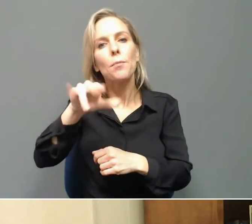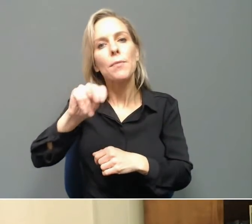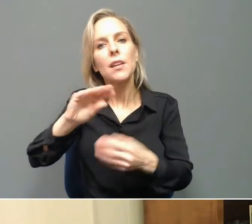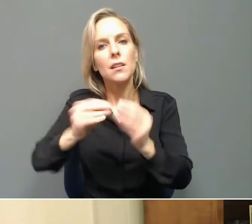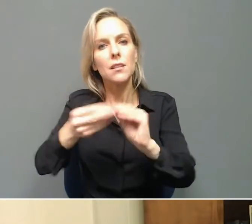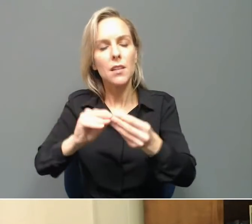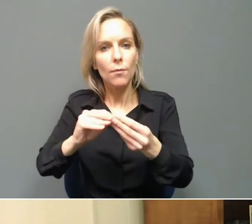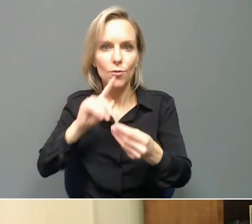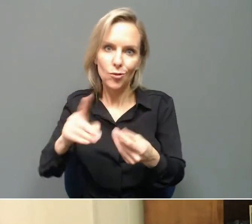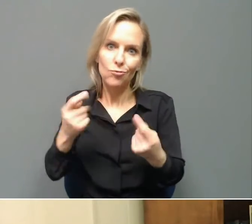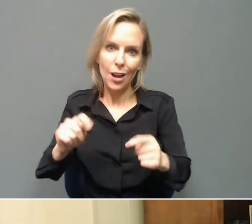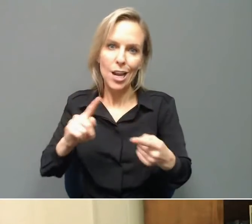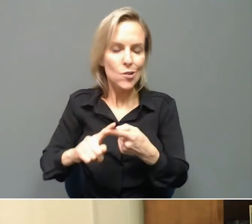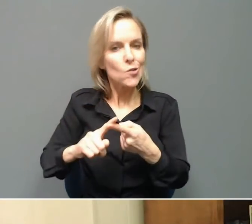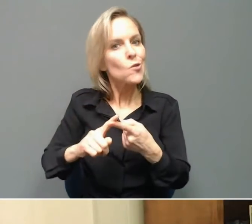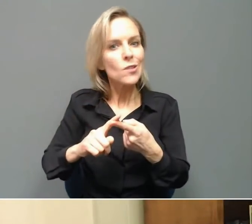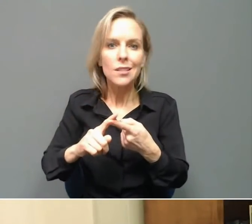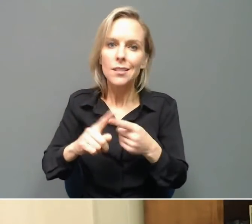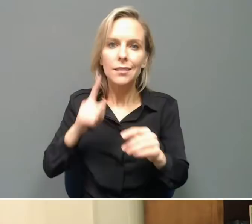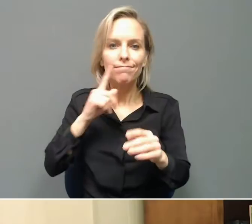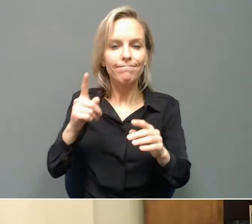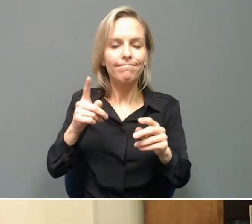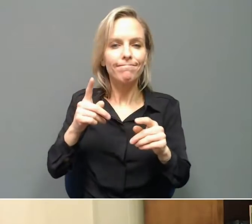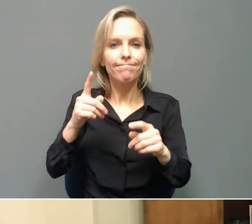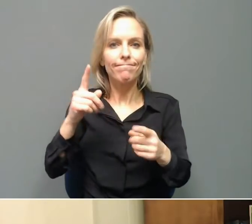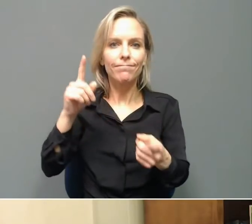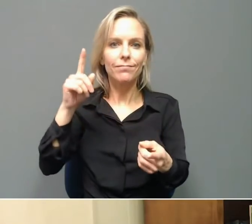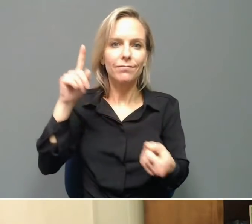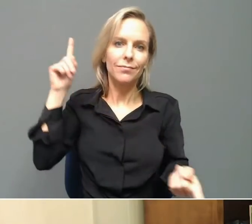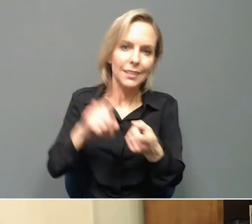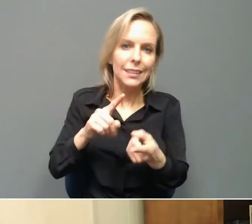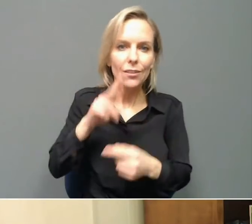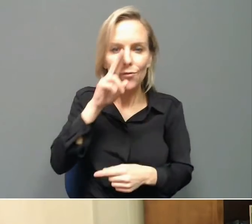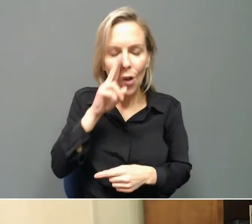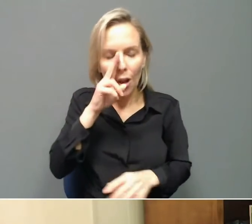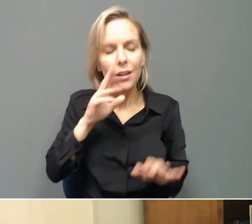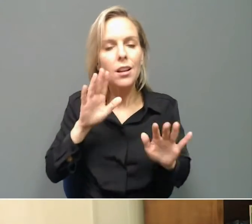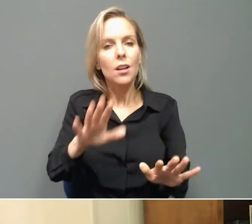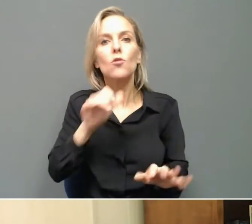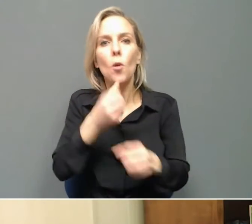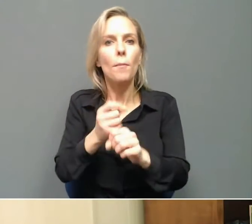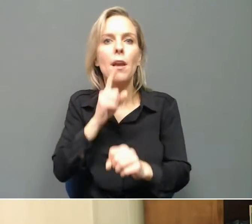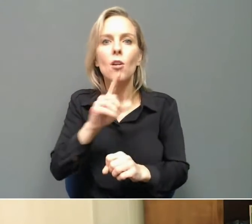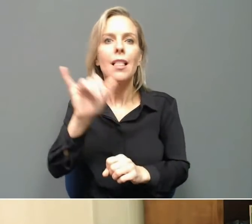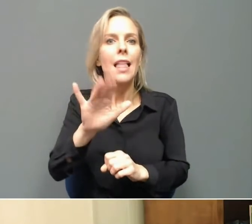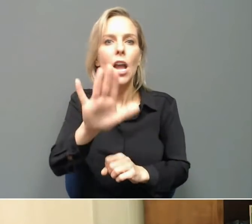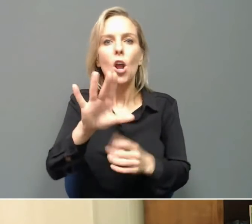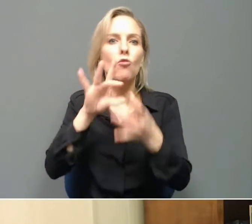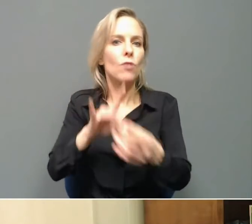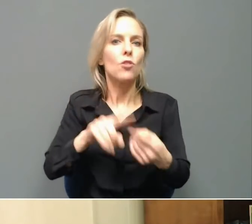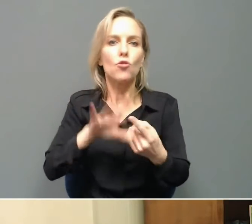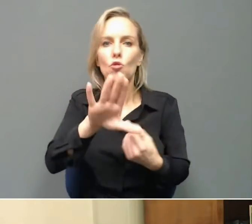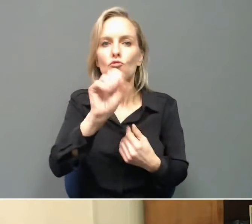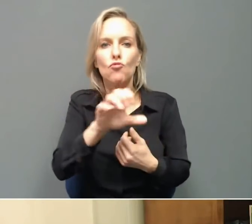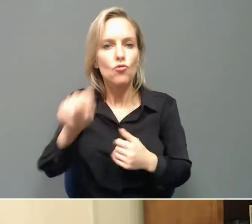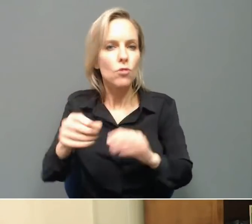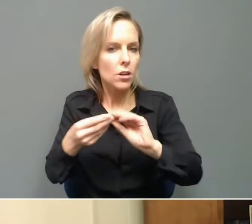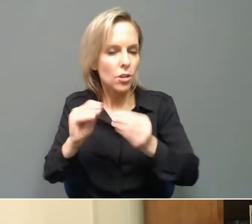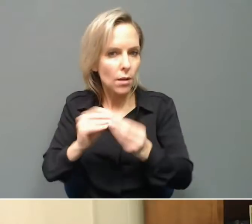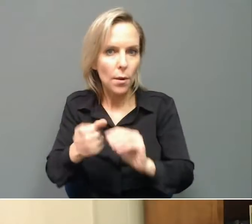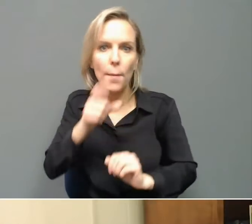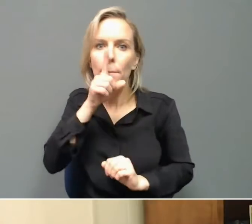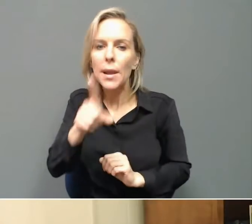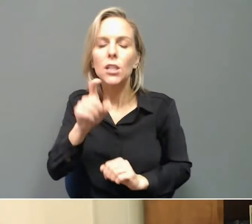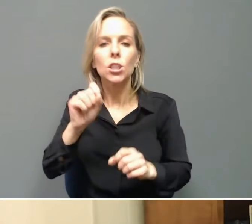something that is not simple or repeating sequence. Don't make it part of your Social Security number, and make sure that it is something